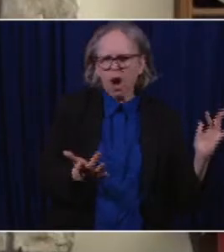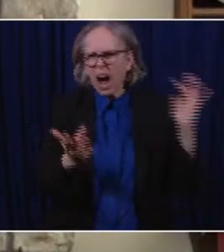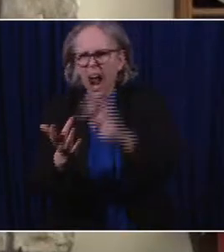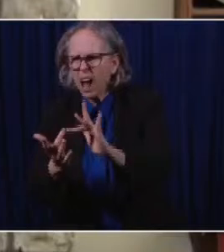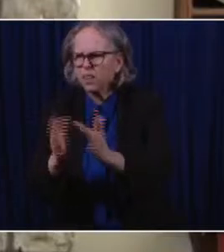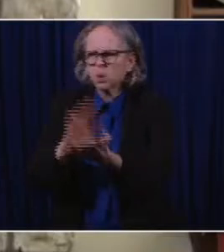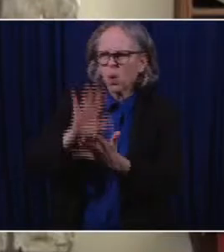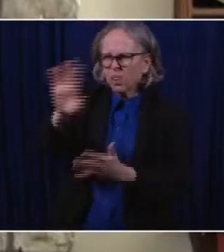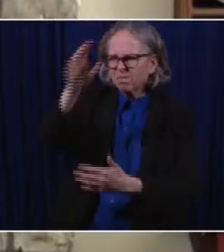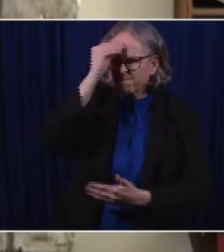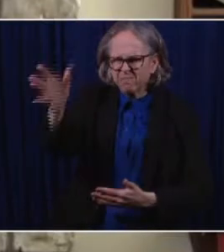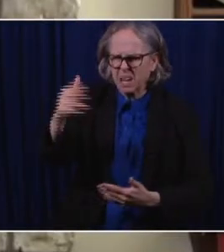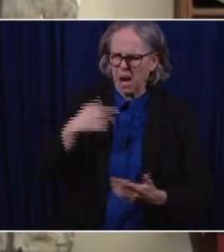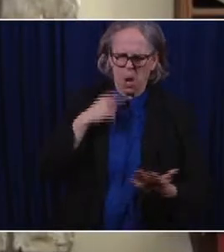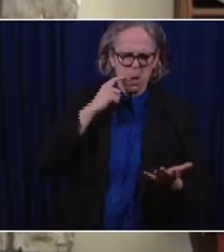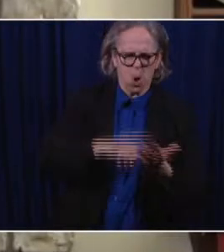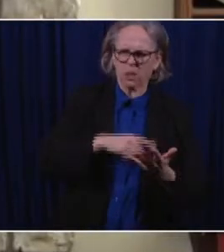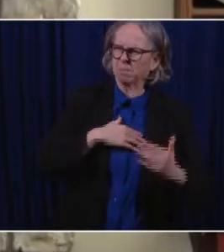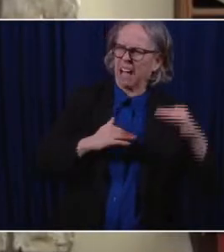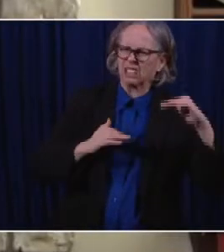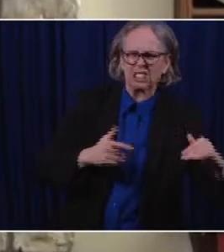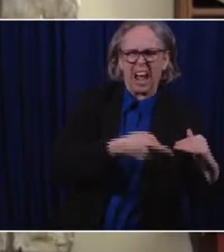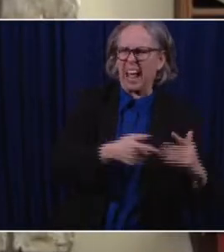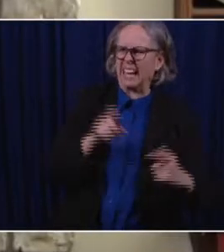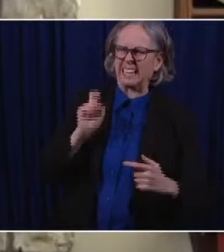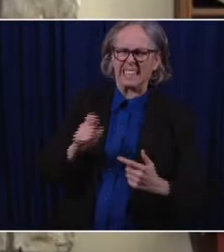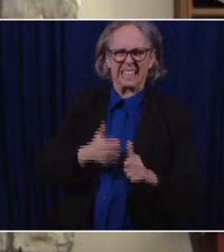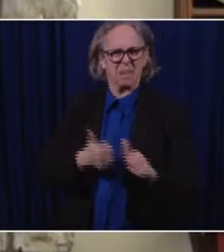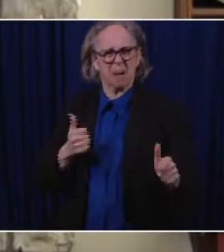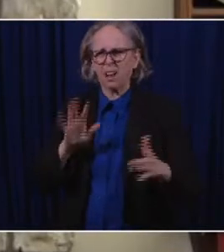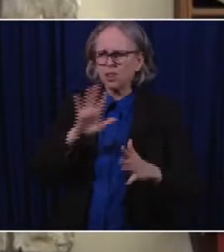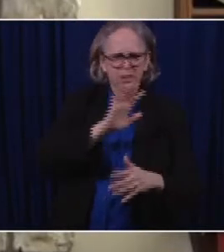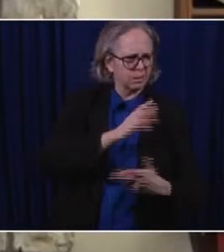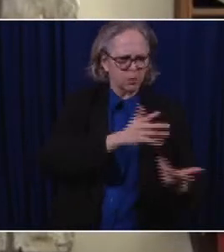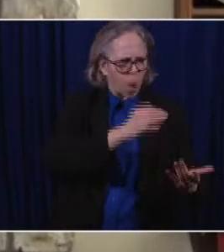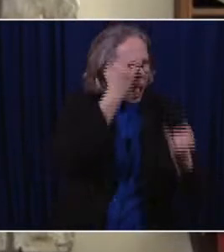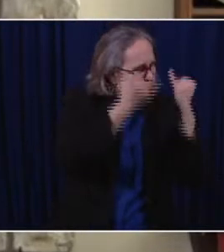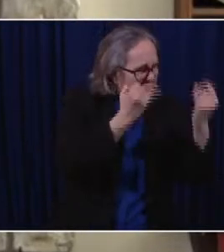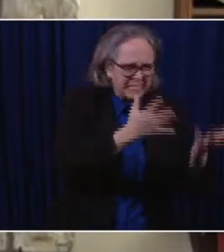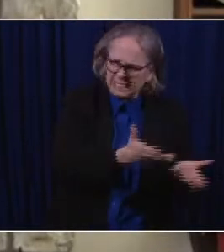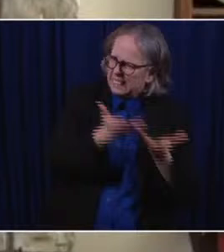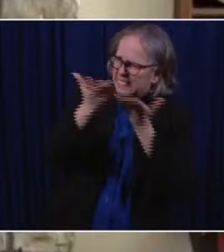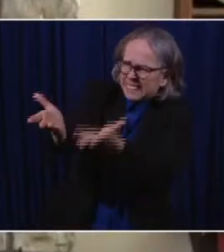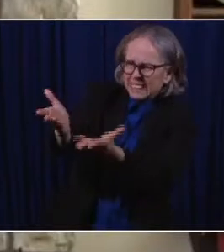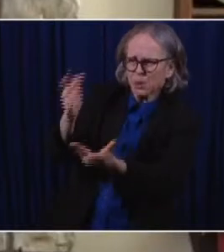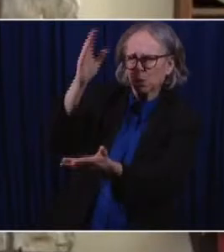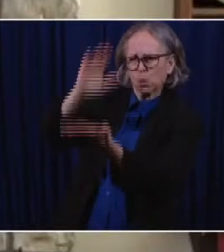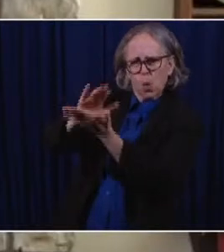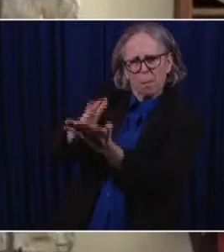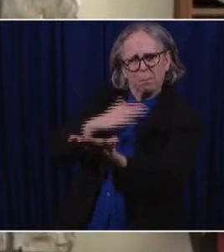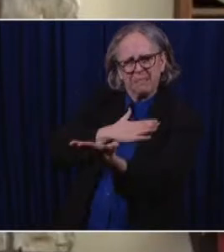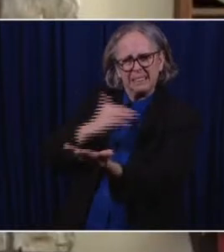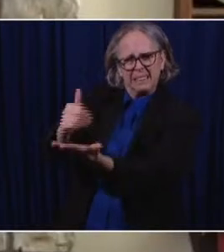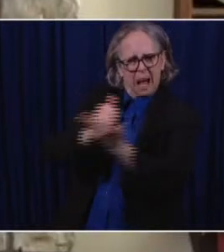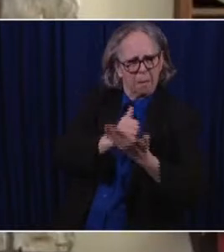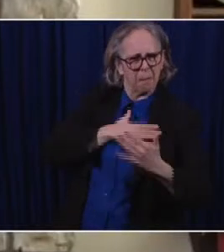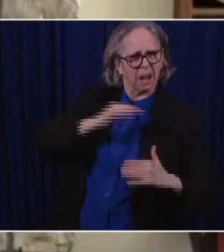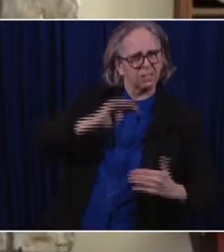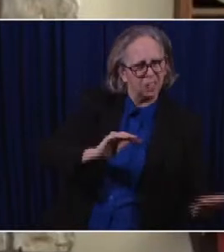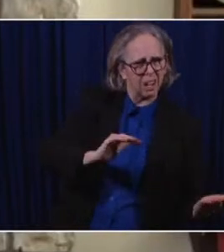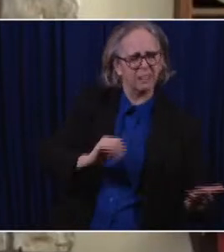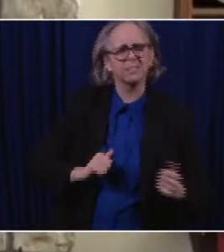how we can catch back up. Again, this pandemic has impacted children differently.